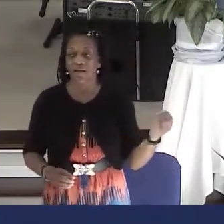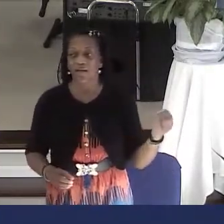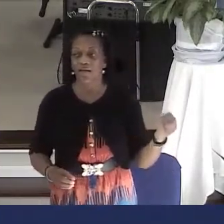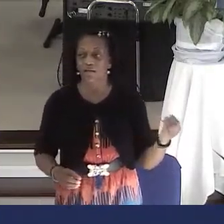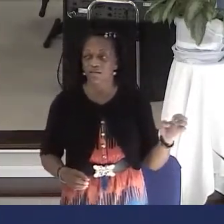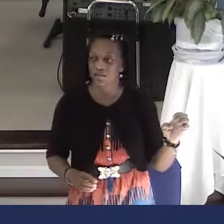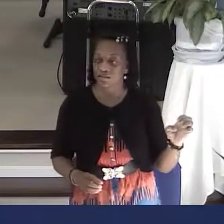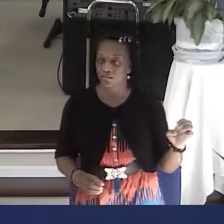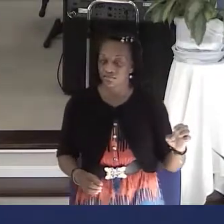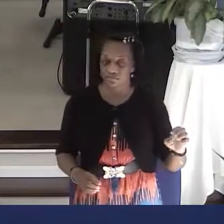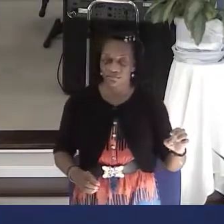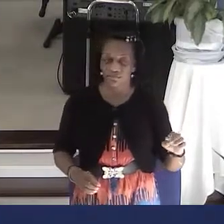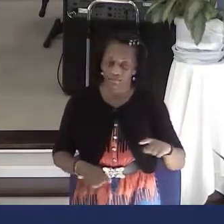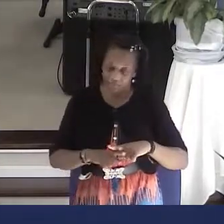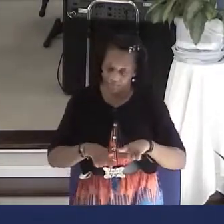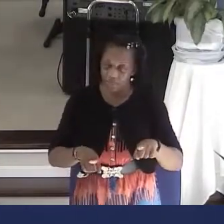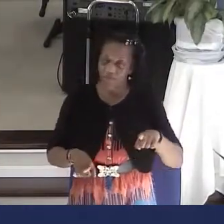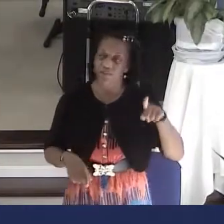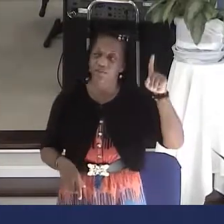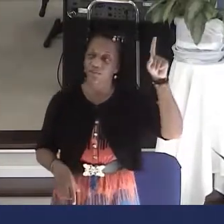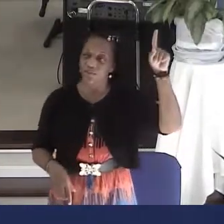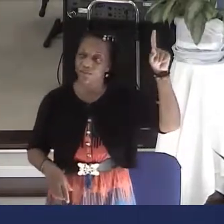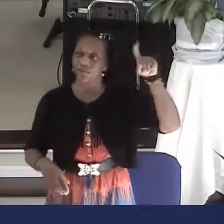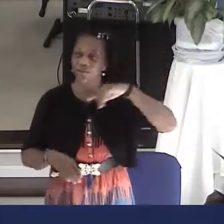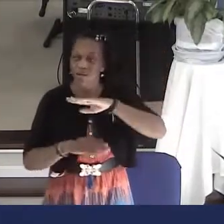Nothing else but